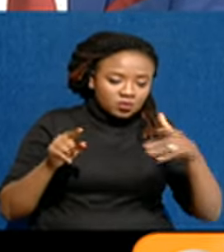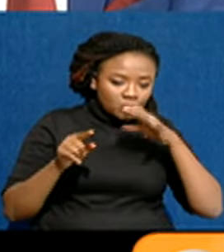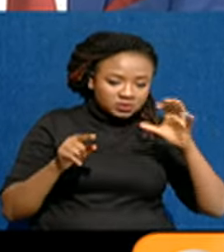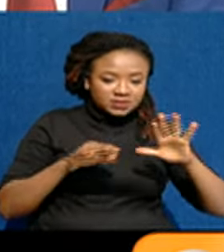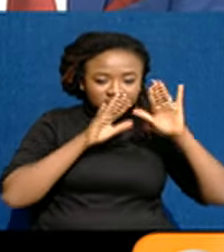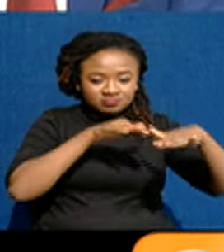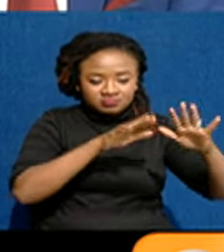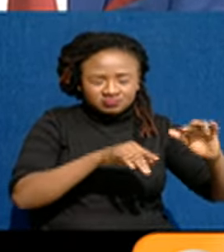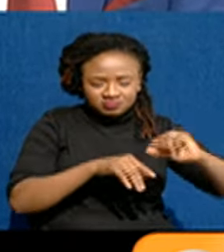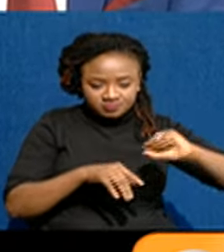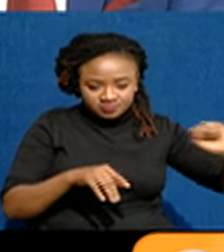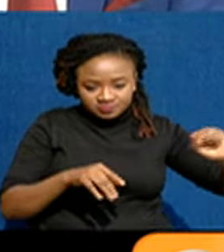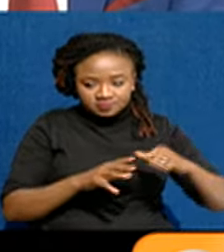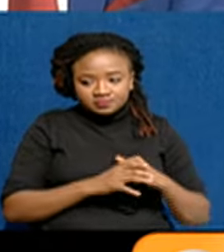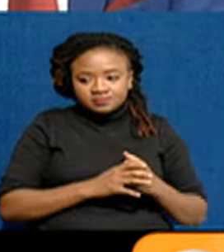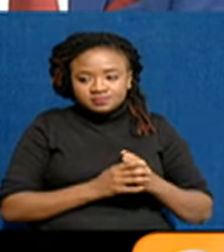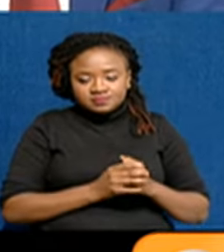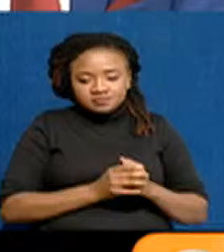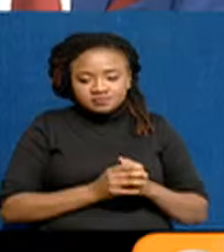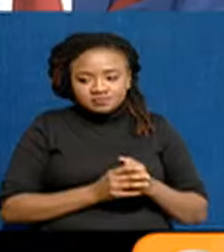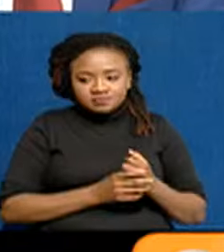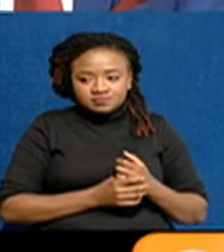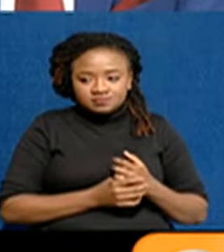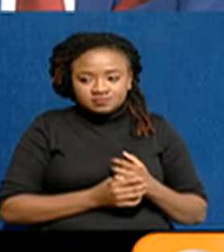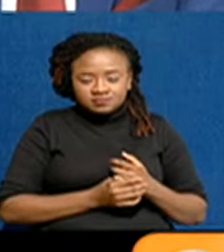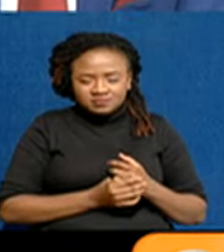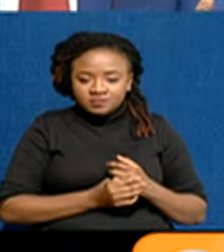the Indian Ocean. It is positive now. And